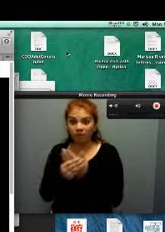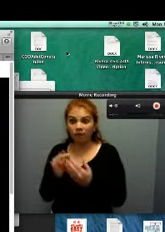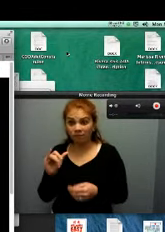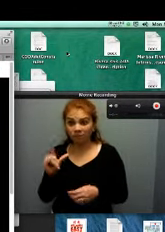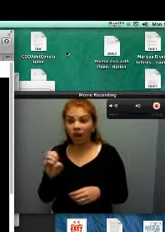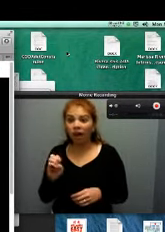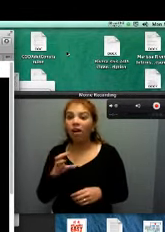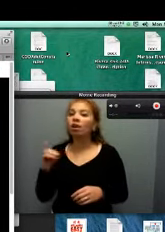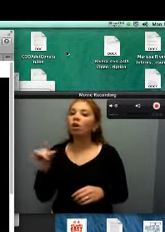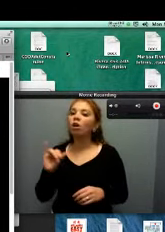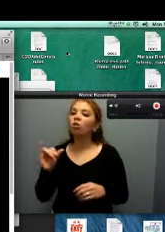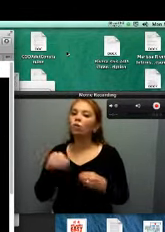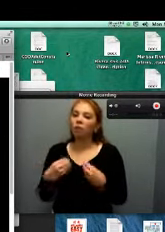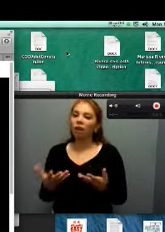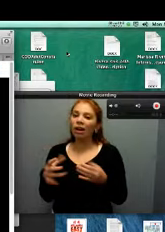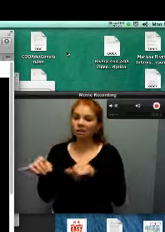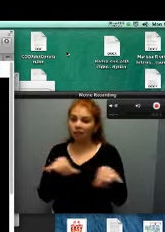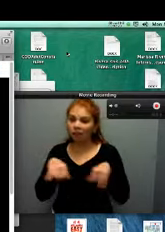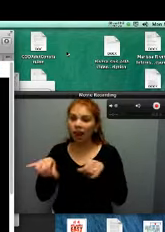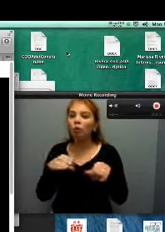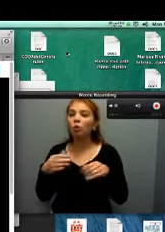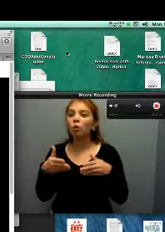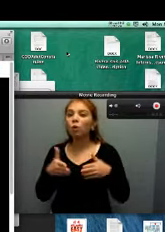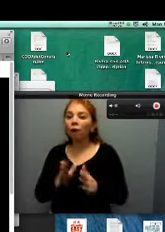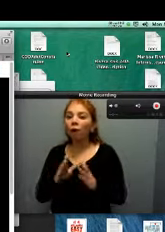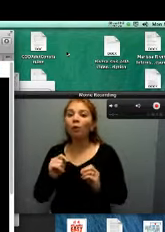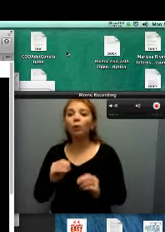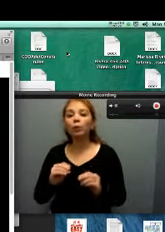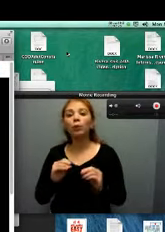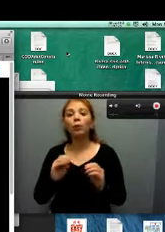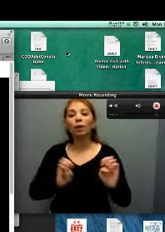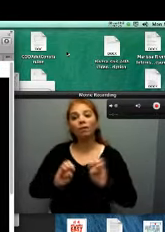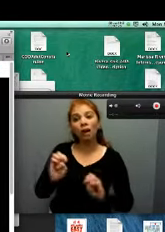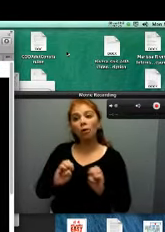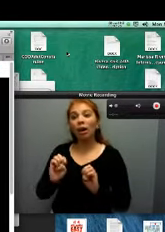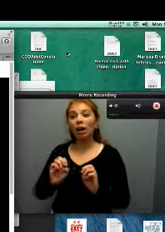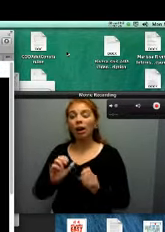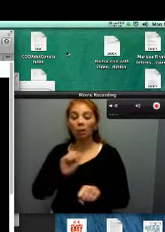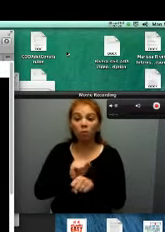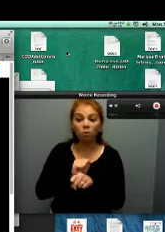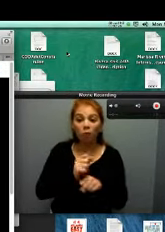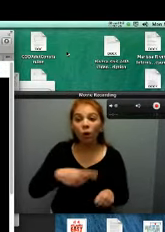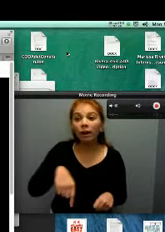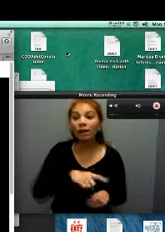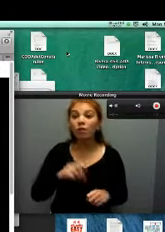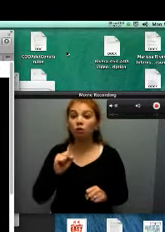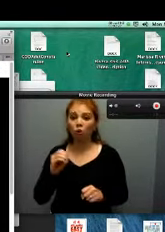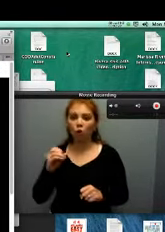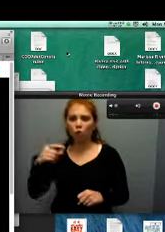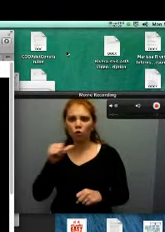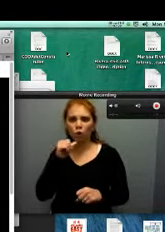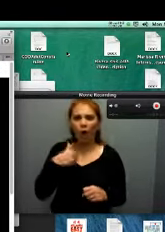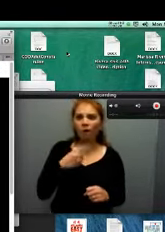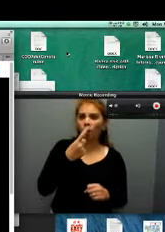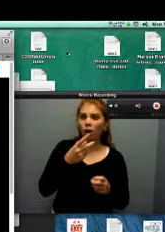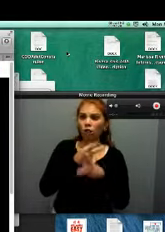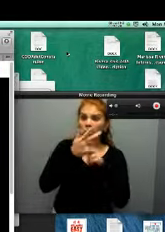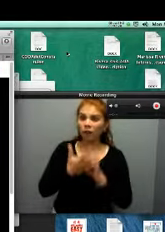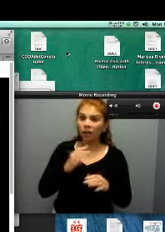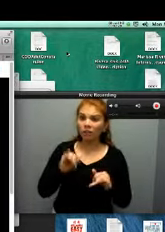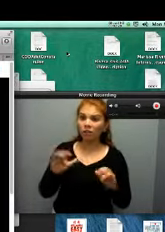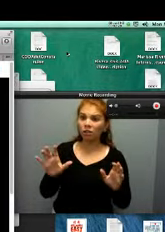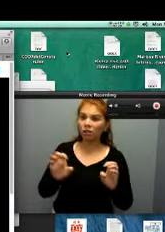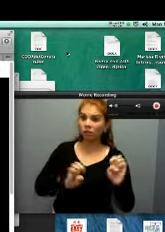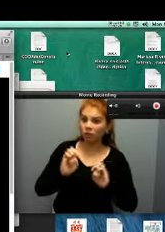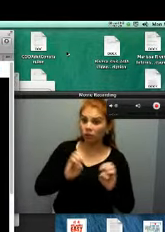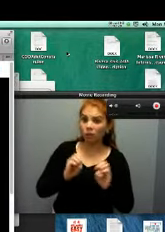It also provides a standard way of evaluating employees. That way you don't have one supervisor doing something